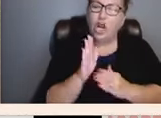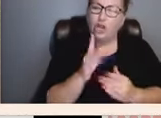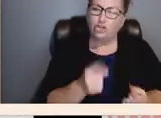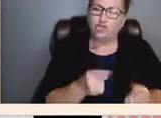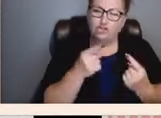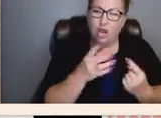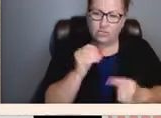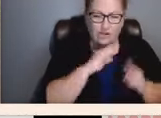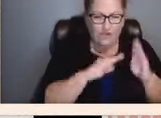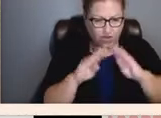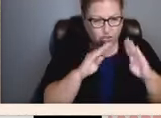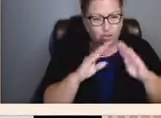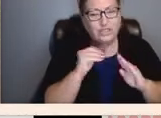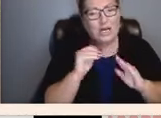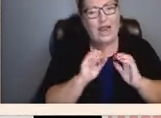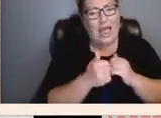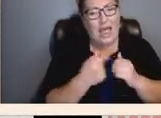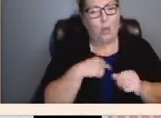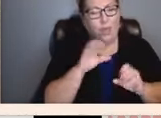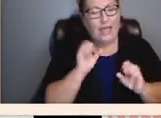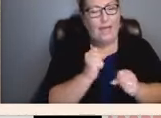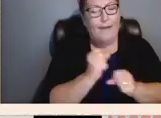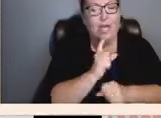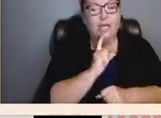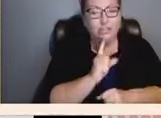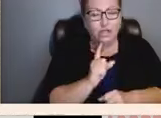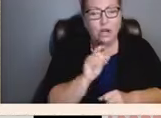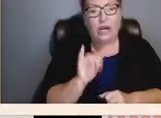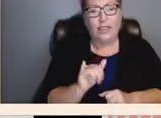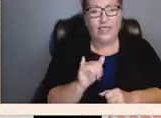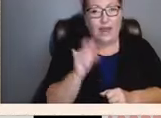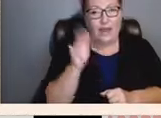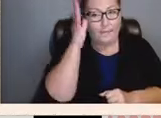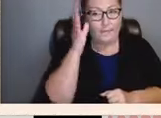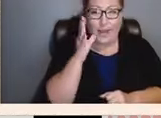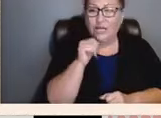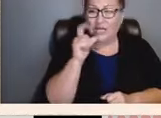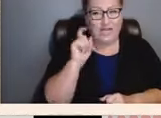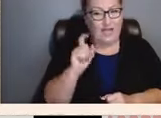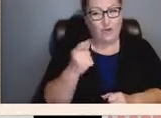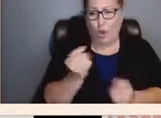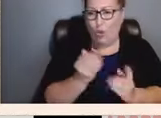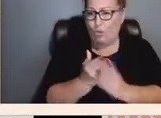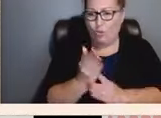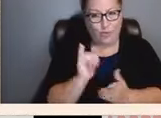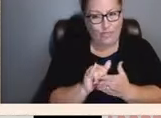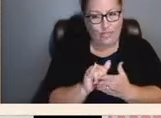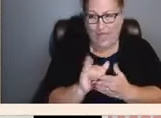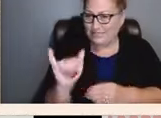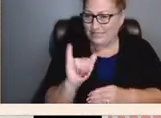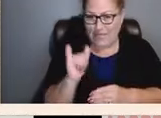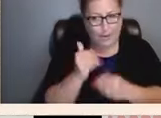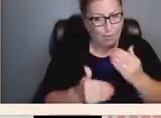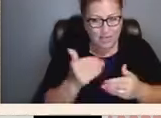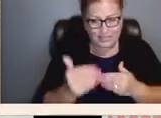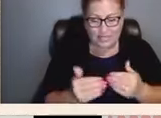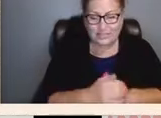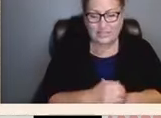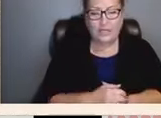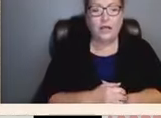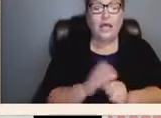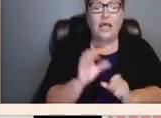and how can we ensure that a parent doesn't have to go through this same process? Can we